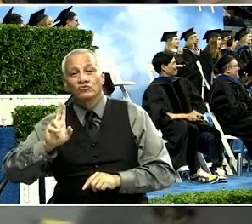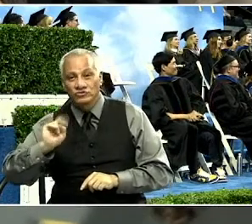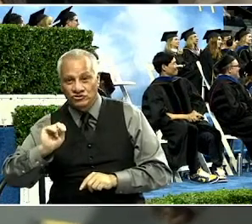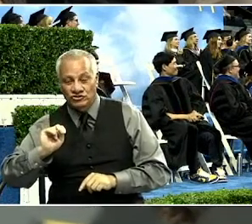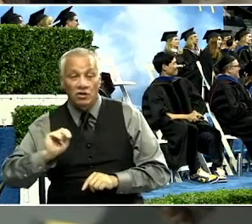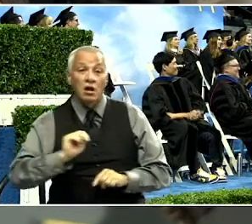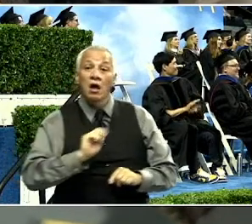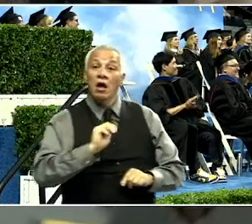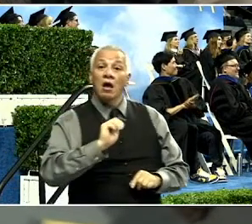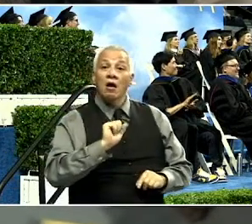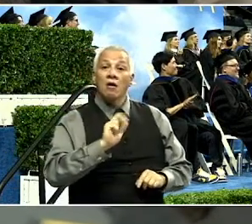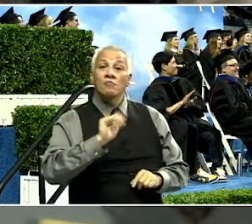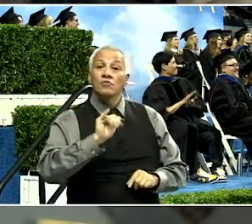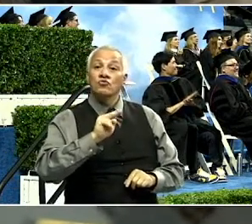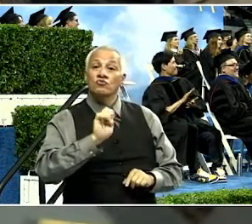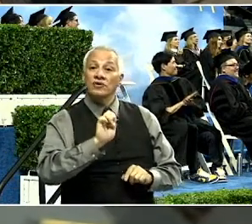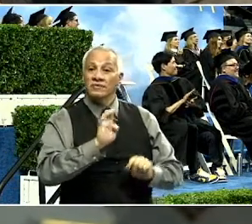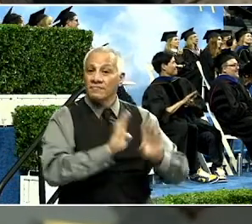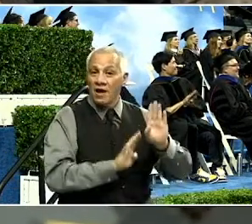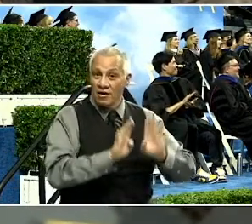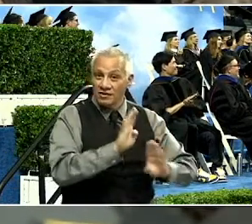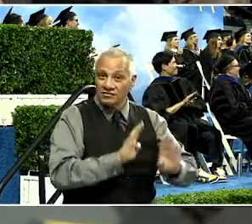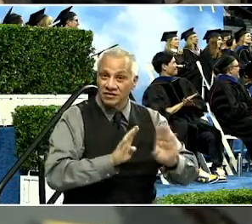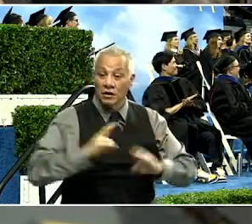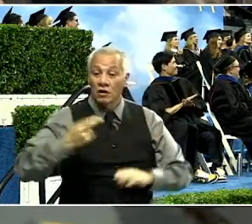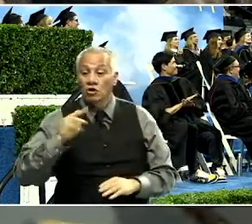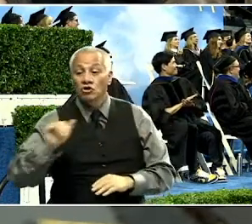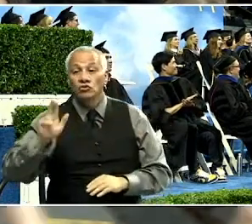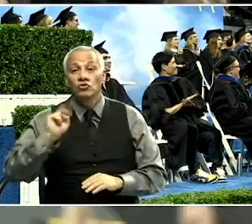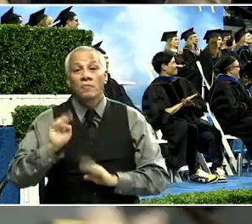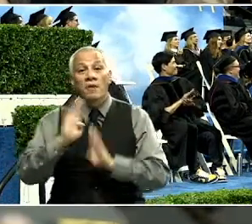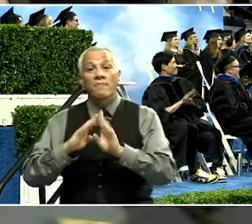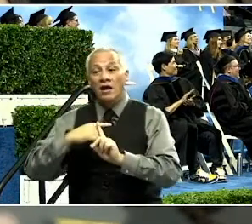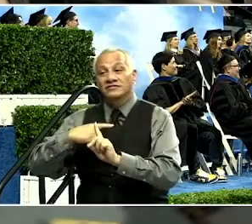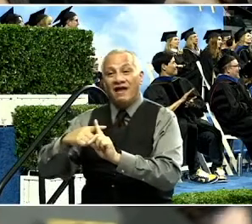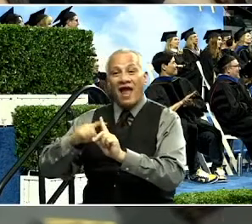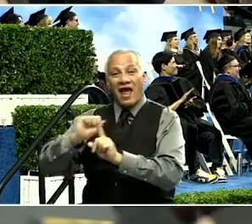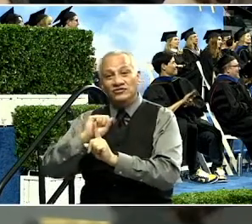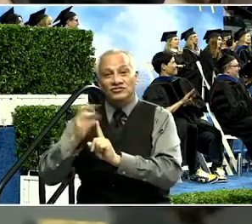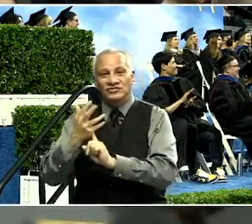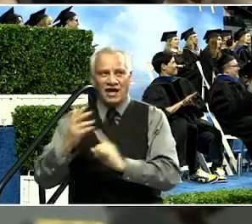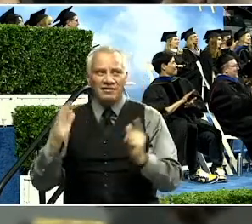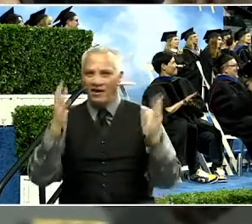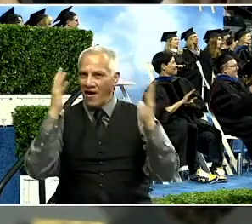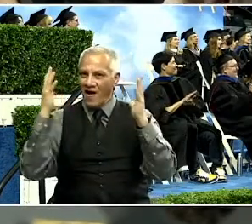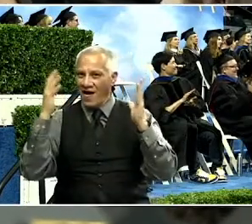marine biology, human biology and society,